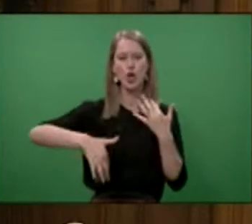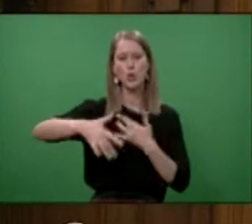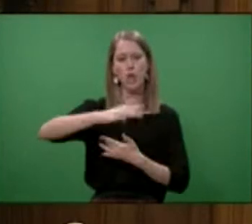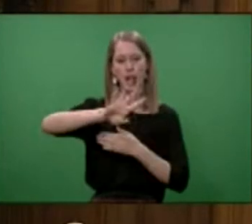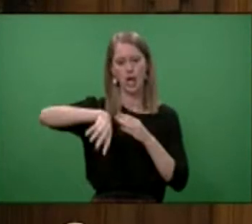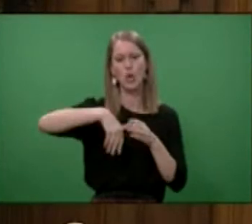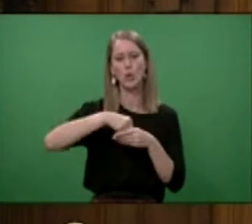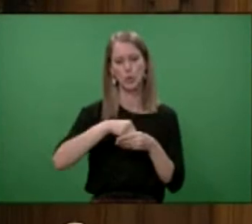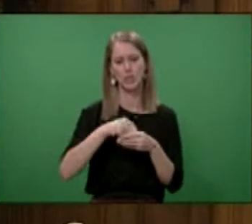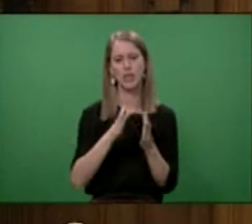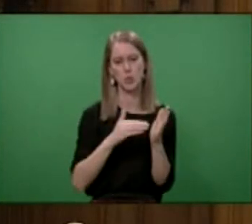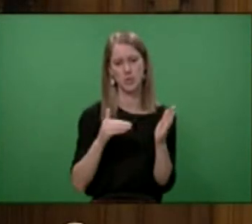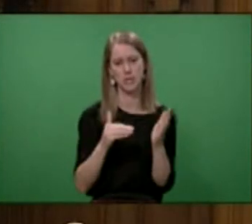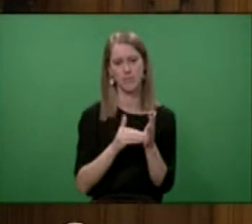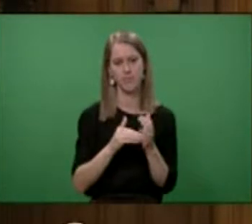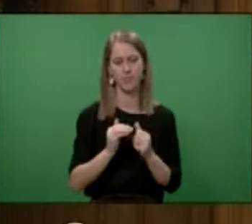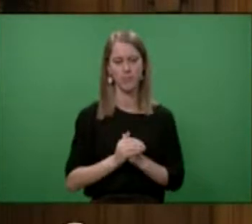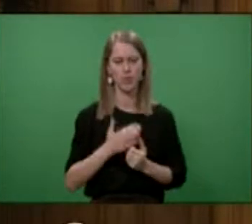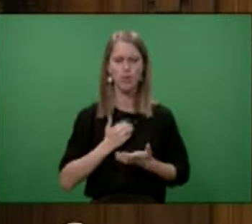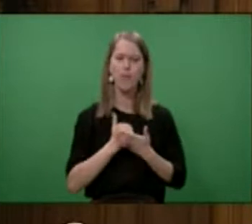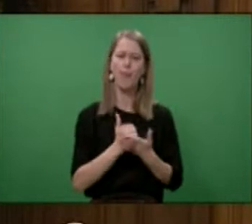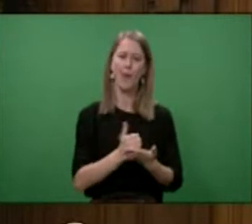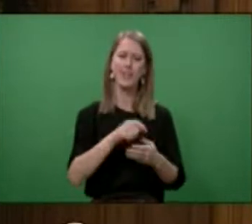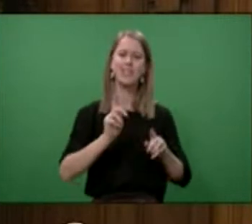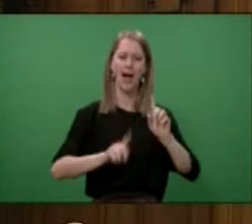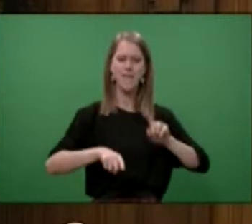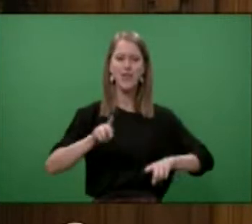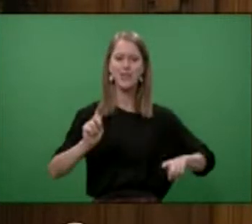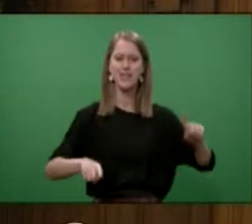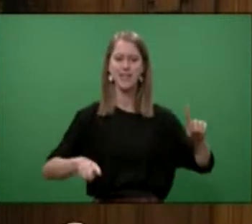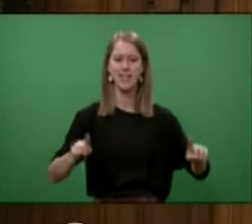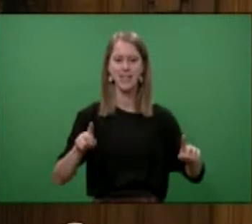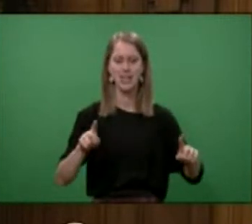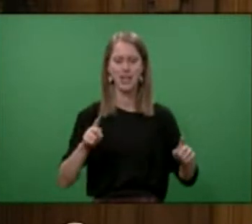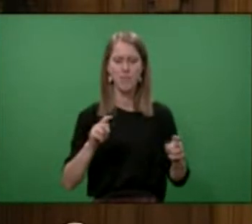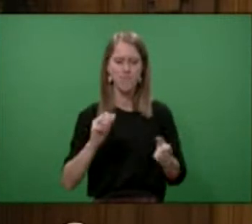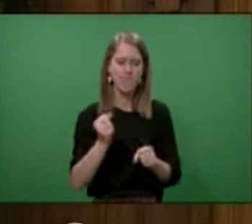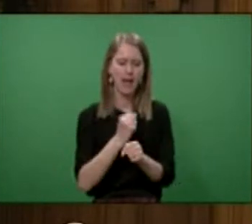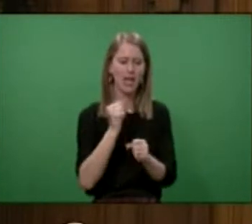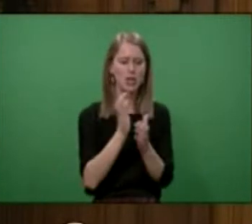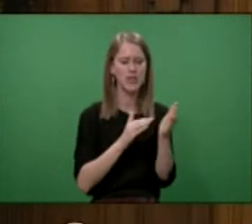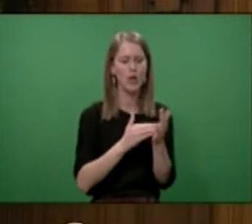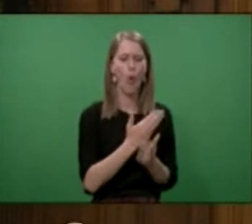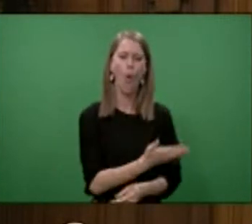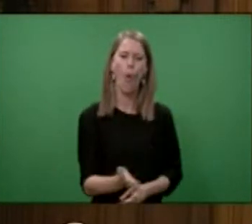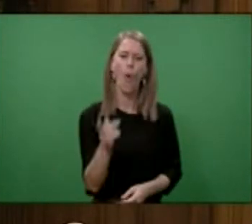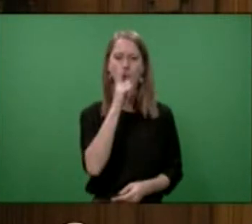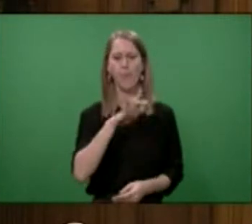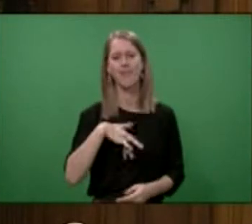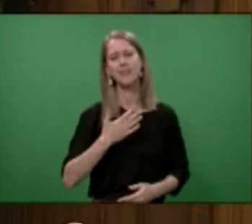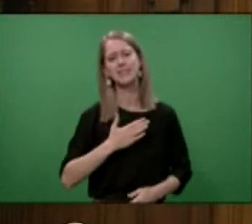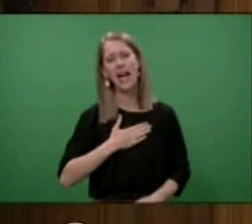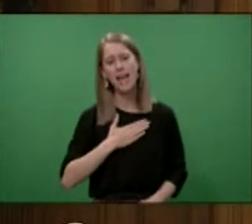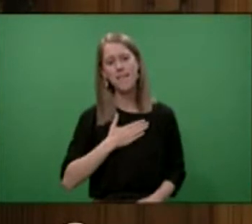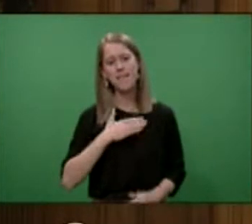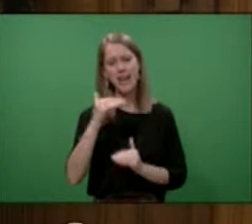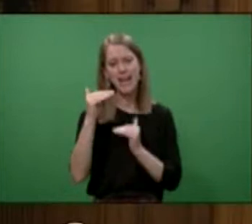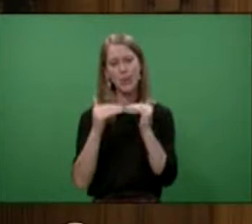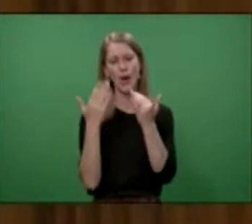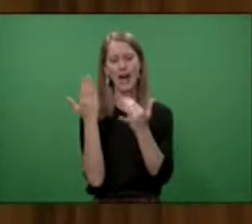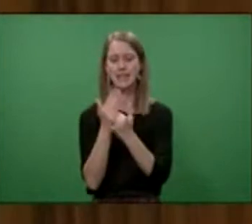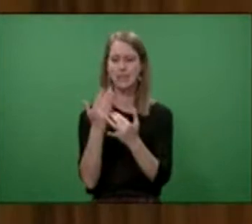Zealand. This is about supporting our diversity and creating a New Zealand where all people feel safe, have equal access